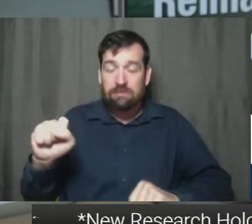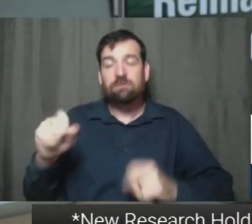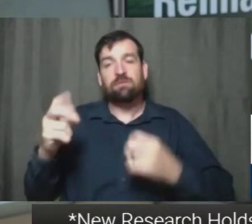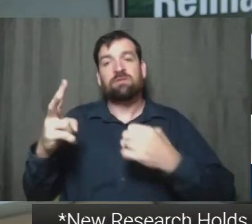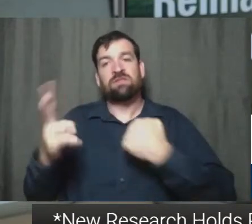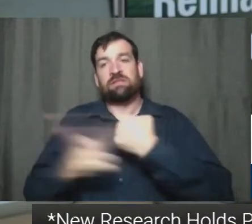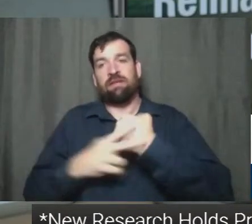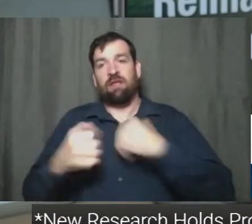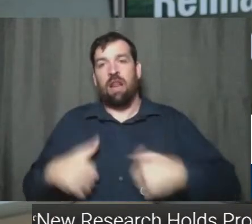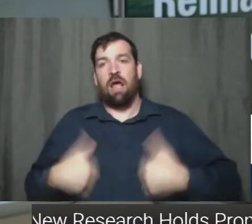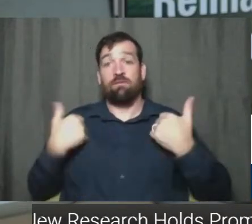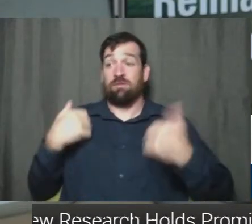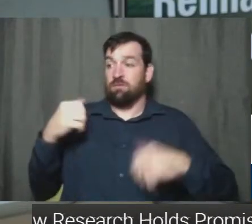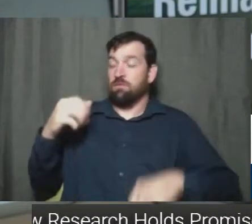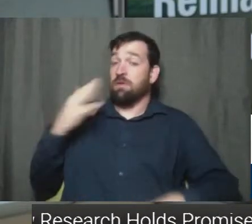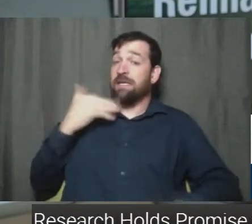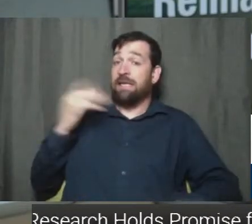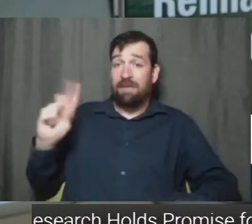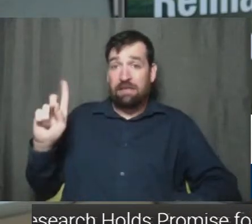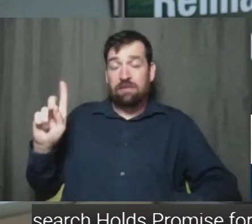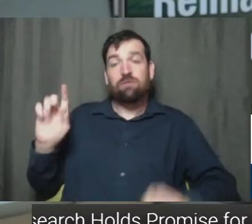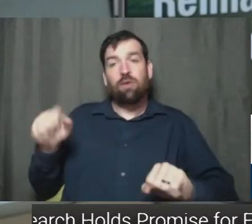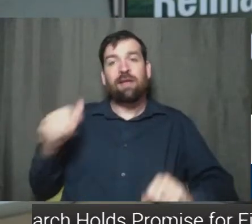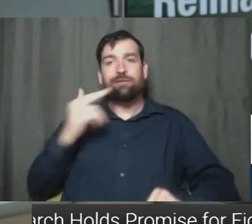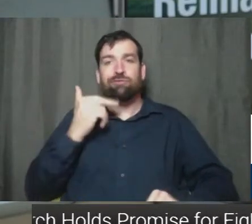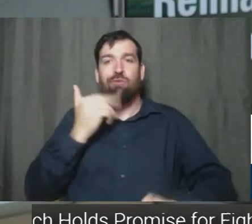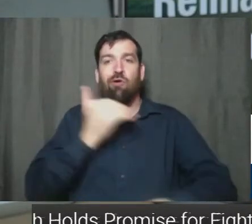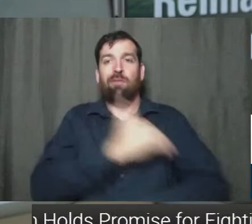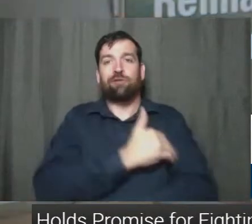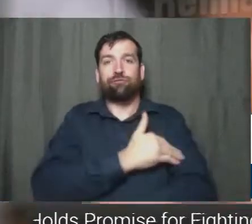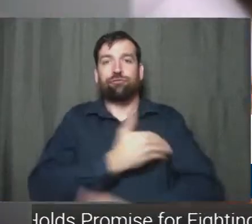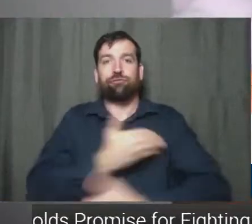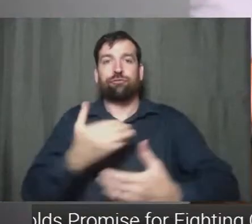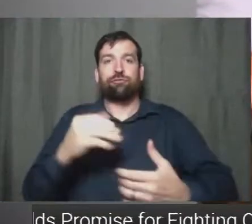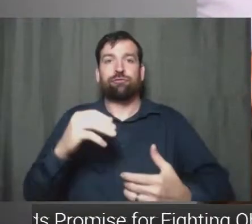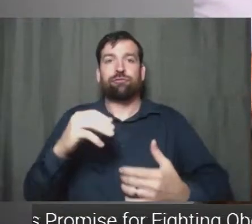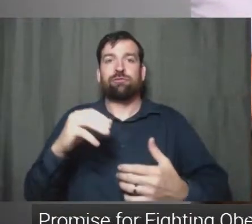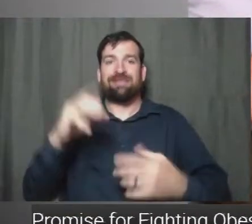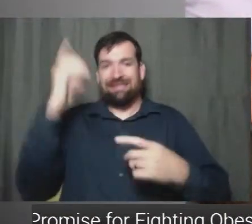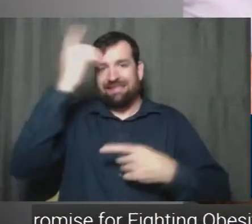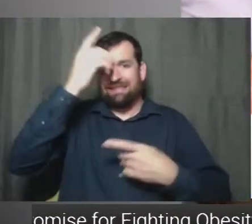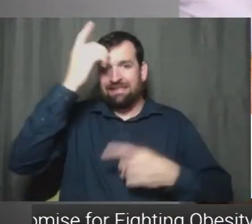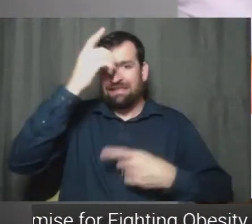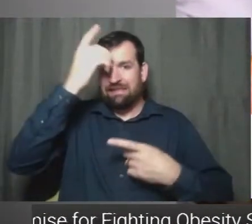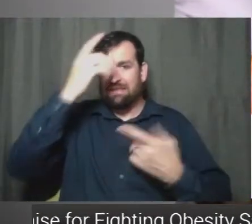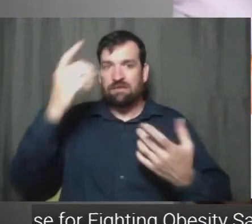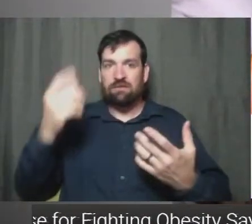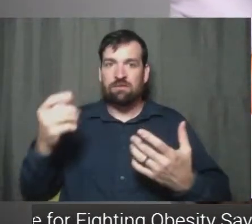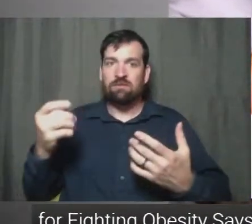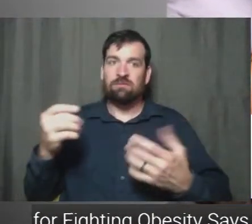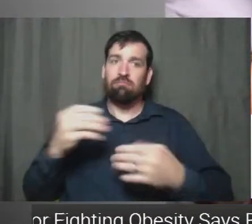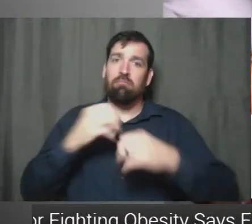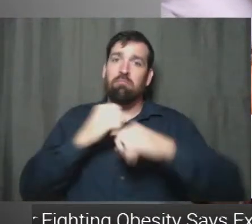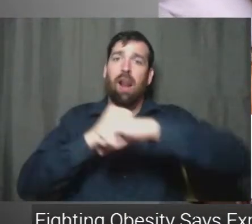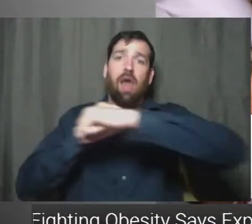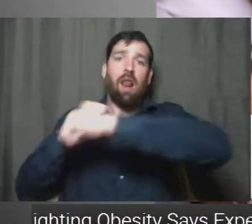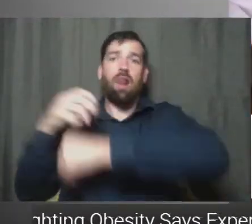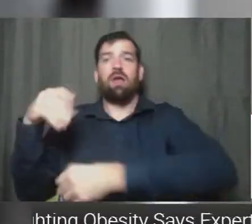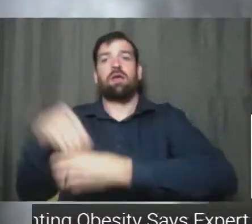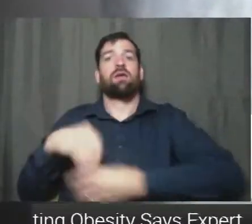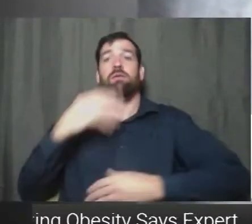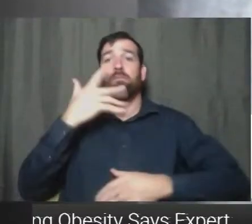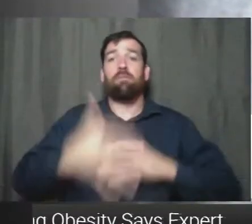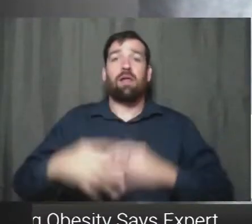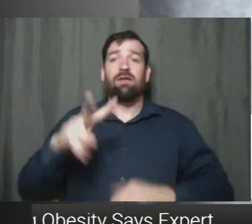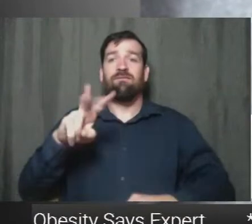can get what we call small vessel arterial disease. You can get blockages in your blood vessels just like in your heart, so you